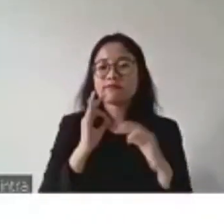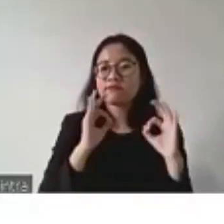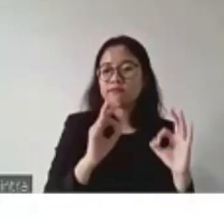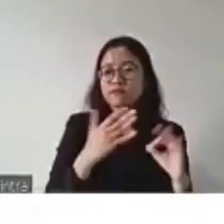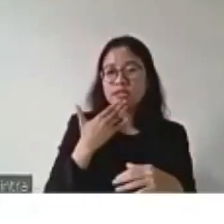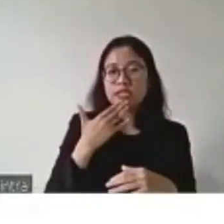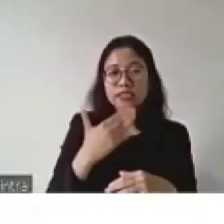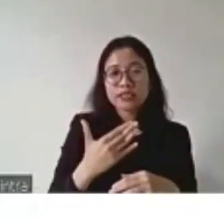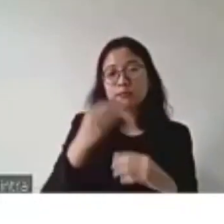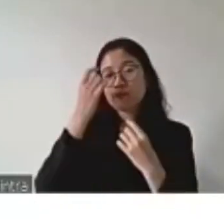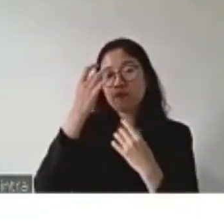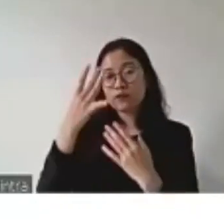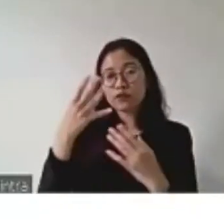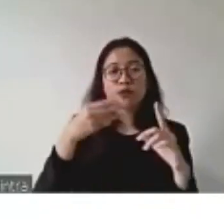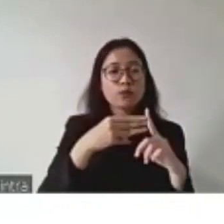still there?